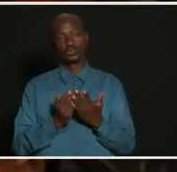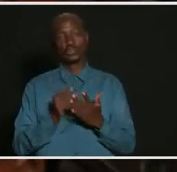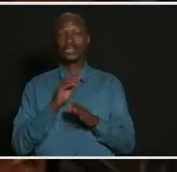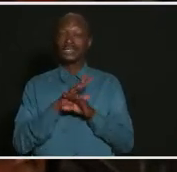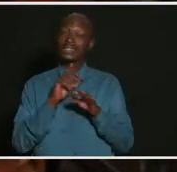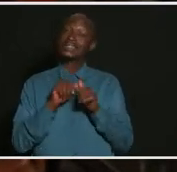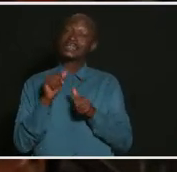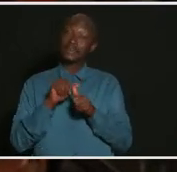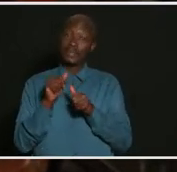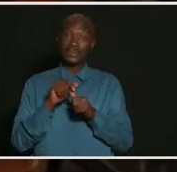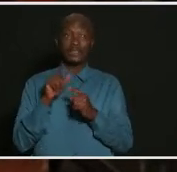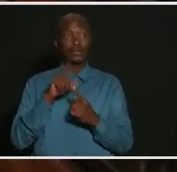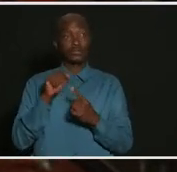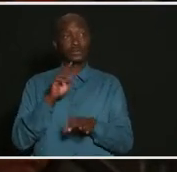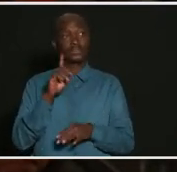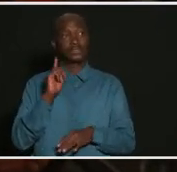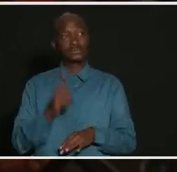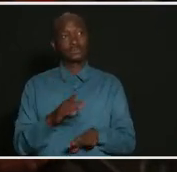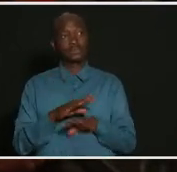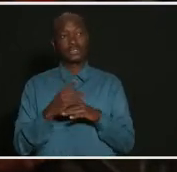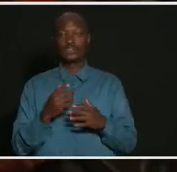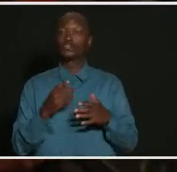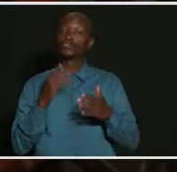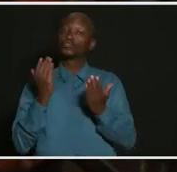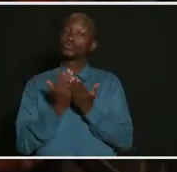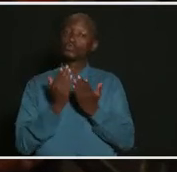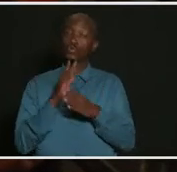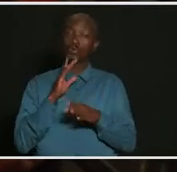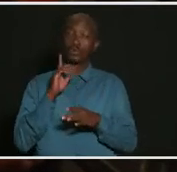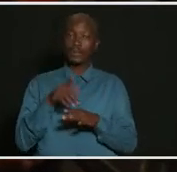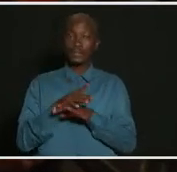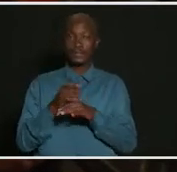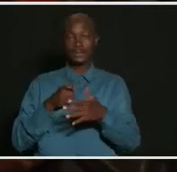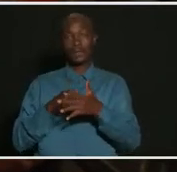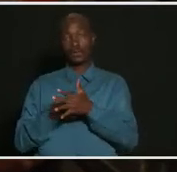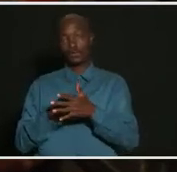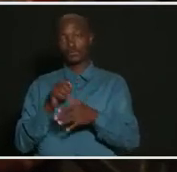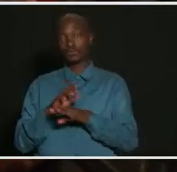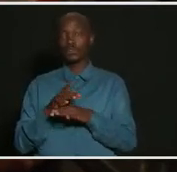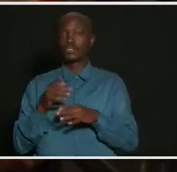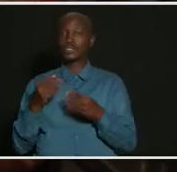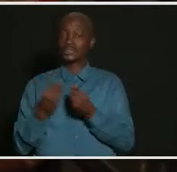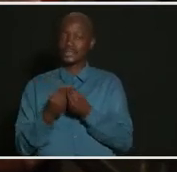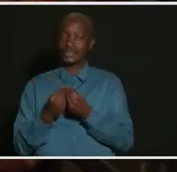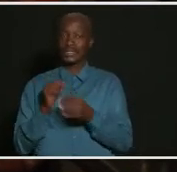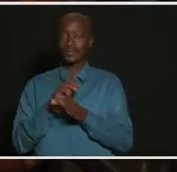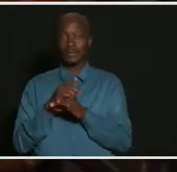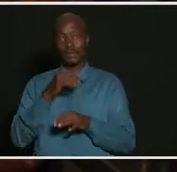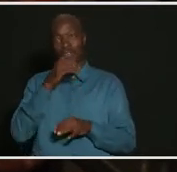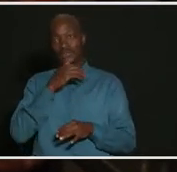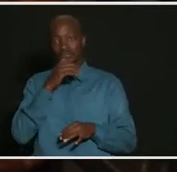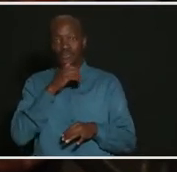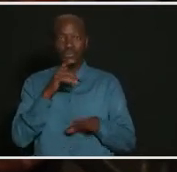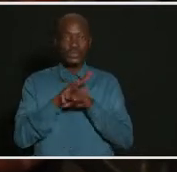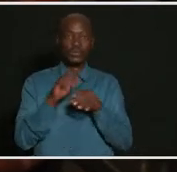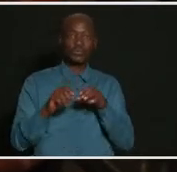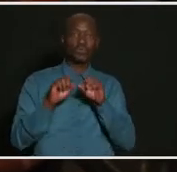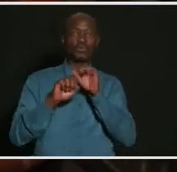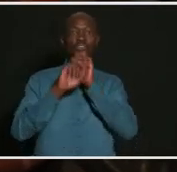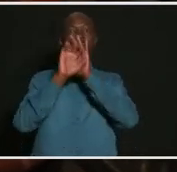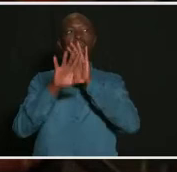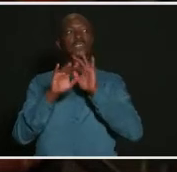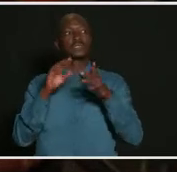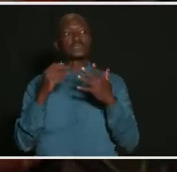fact the better option will be that the school must procure those things so that we don't have people coming with alcohol or weapons for demonstration purposes